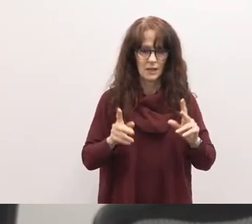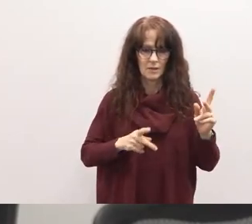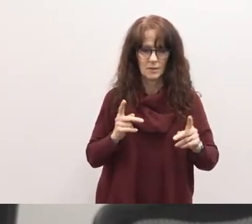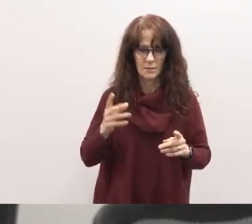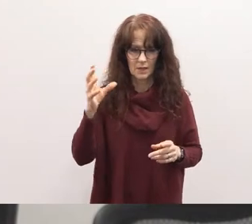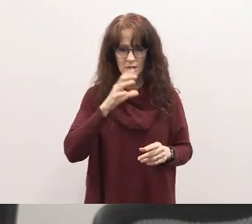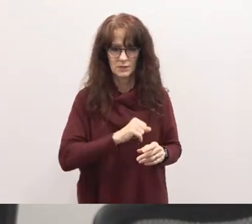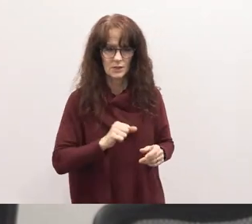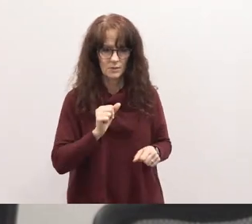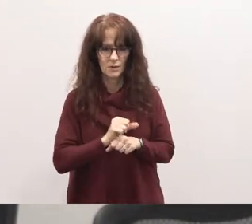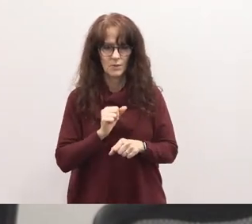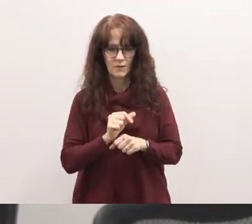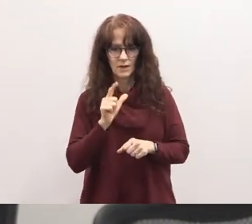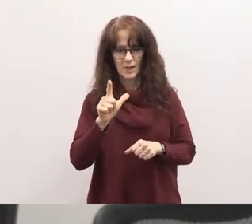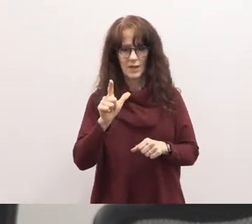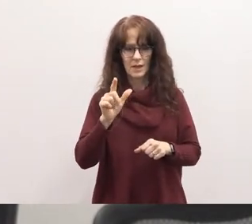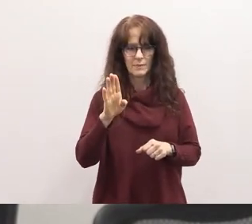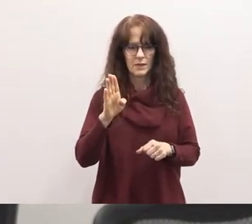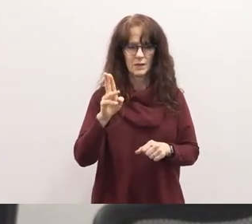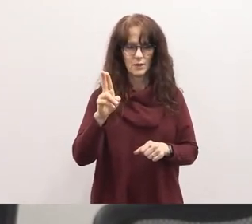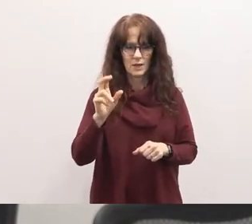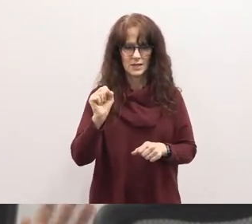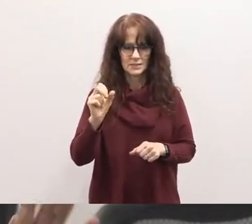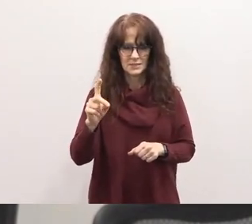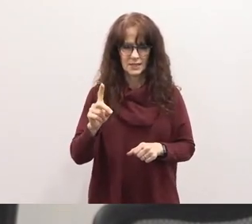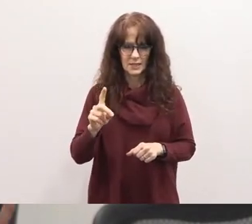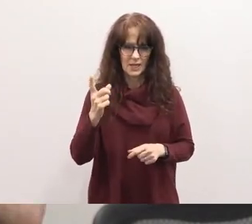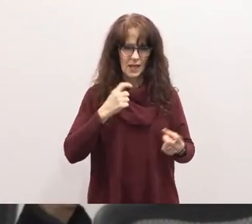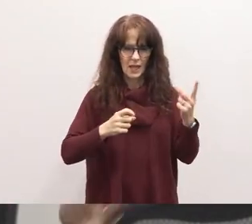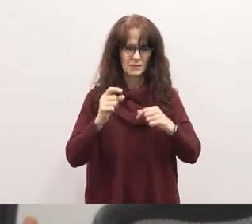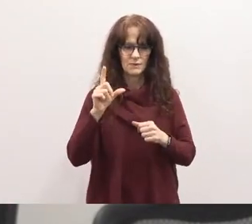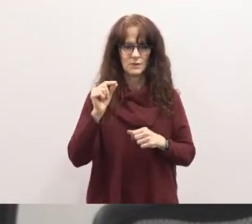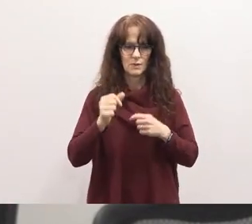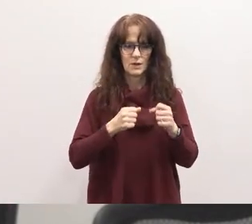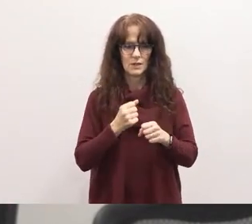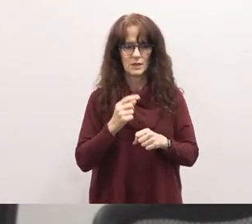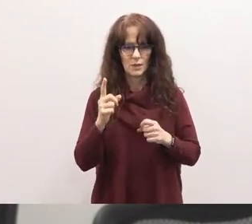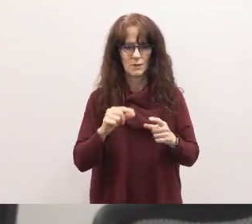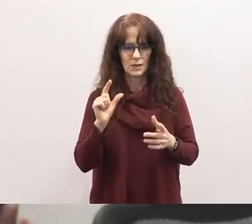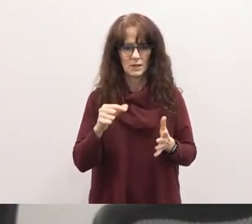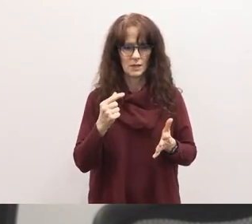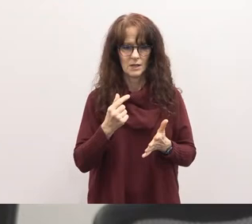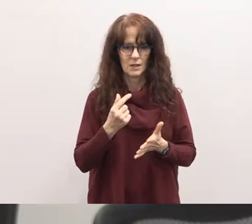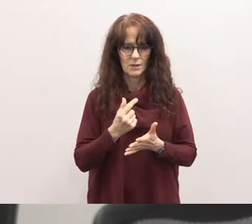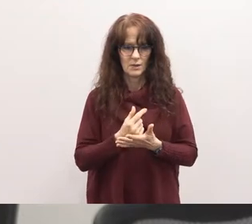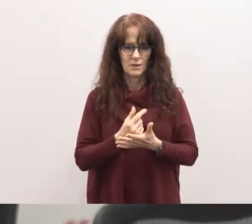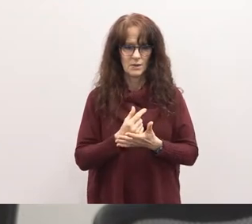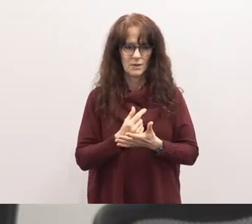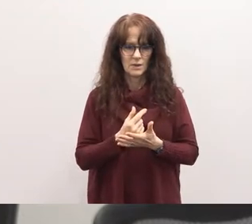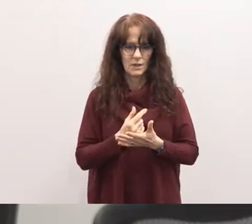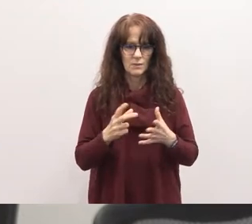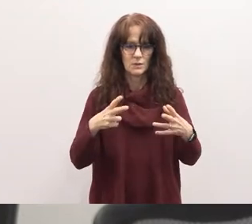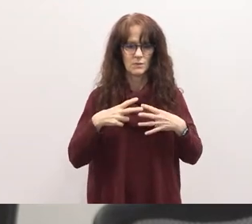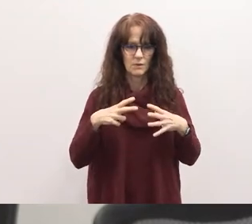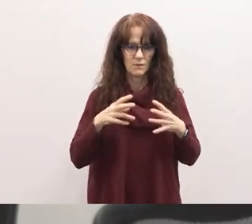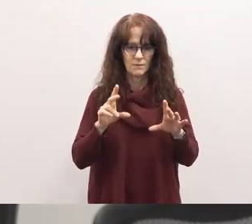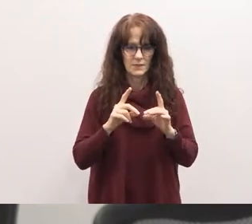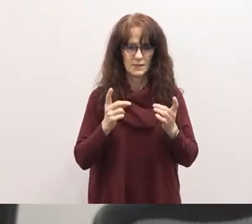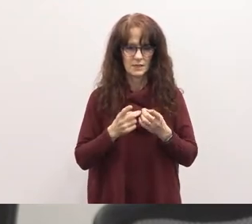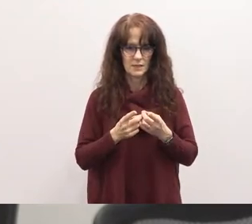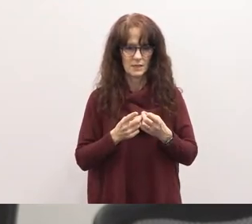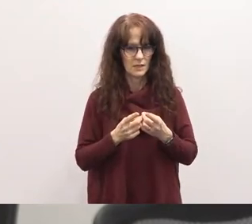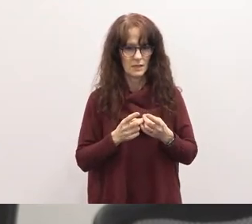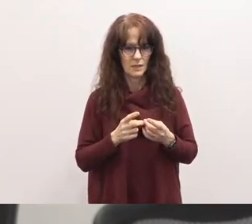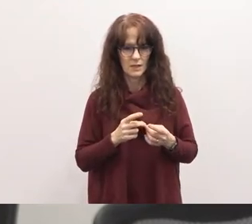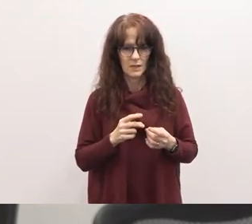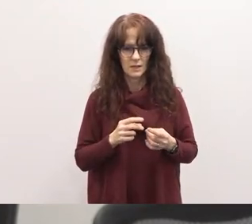always assumed I worked for Long Beach Unified. And I've had people asking me that for 20 years, when did you graduate from, when did you retire from the district? It's like,